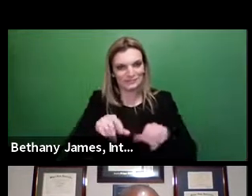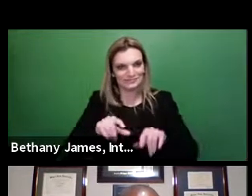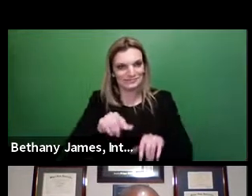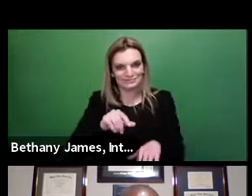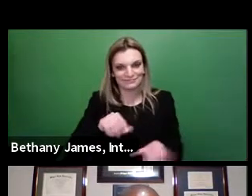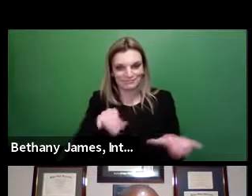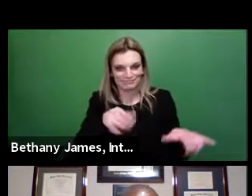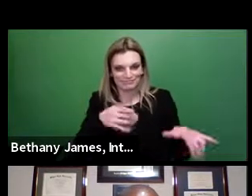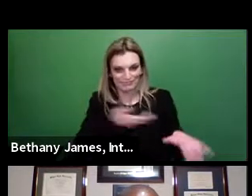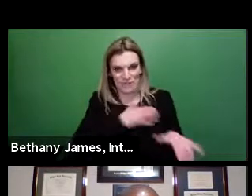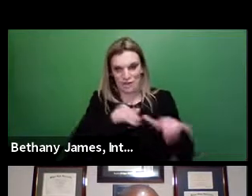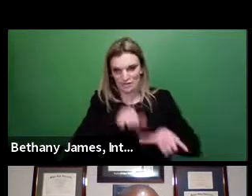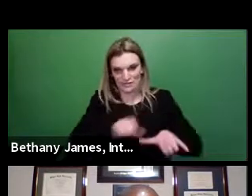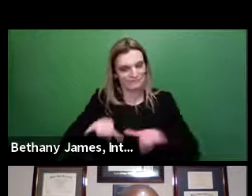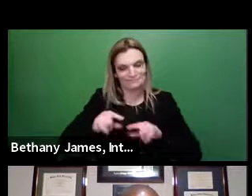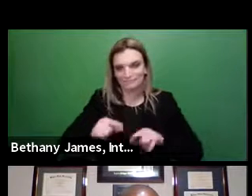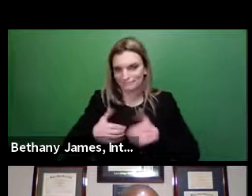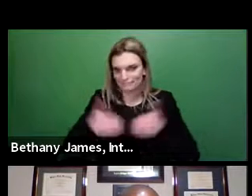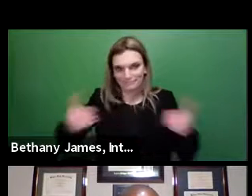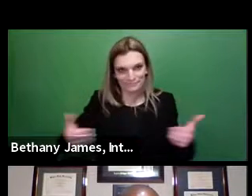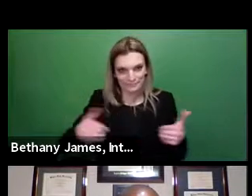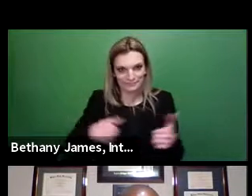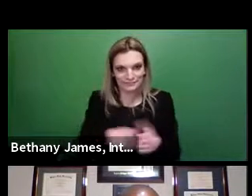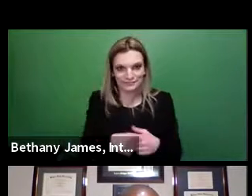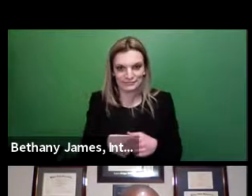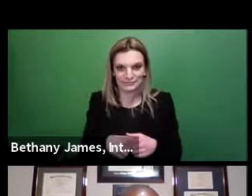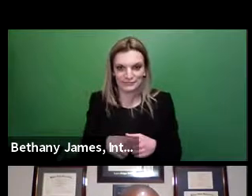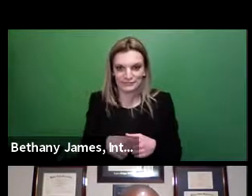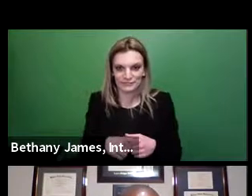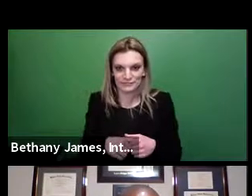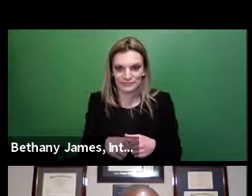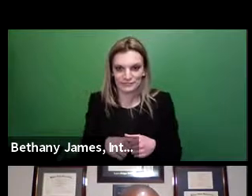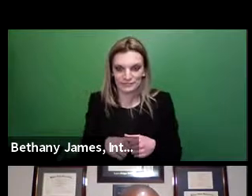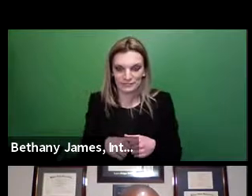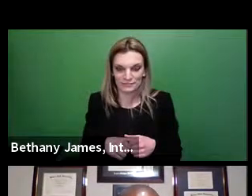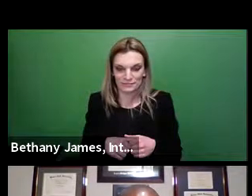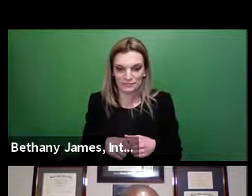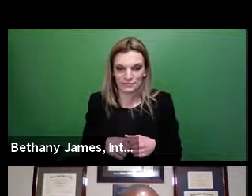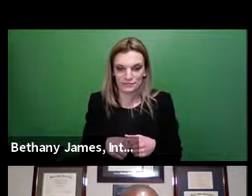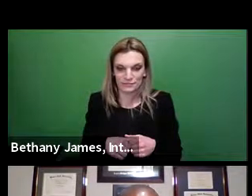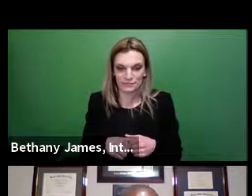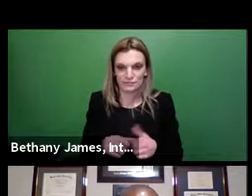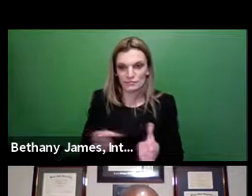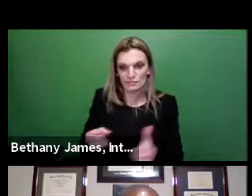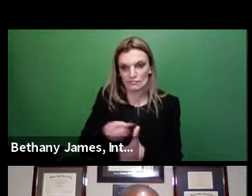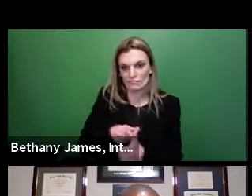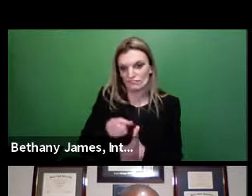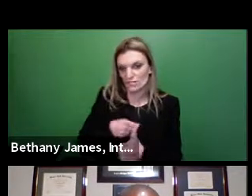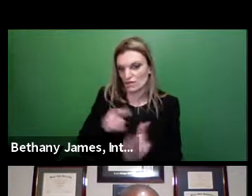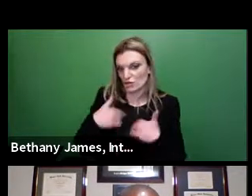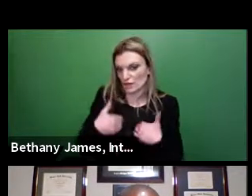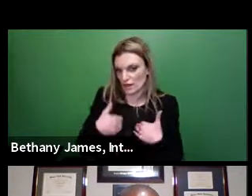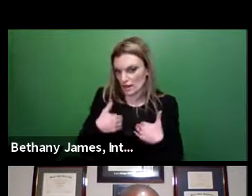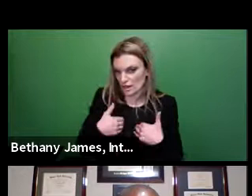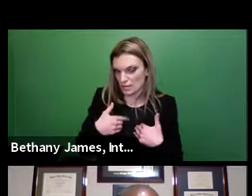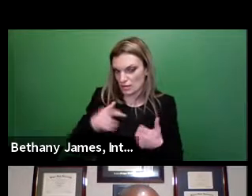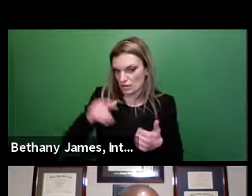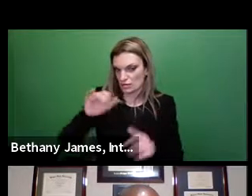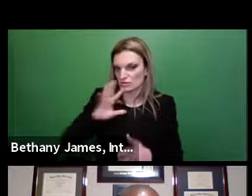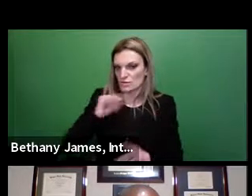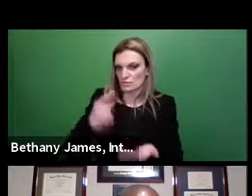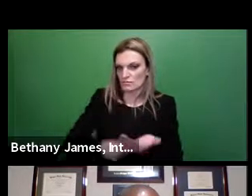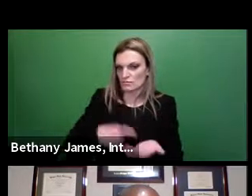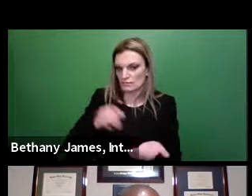standard applied in the very first emotional support animal case heard in Christine Emick versus